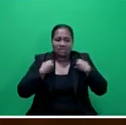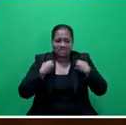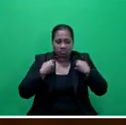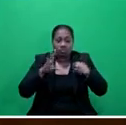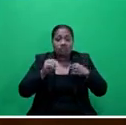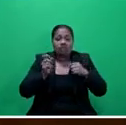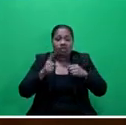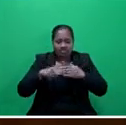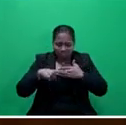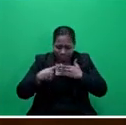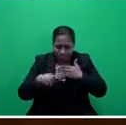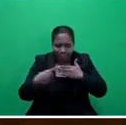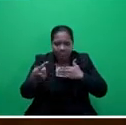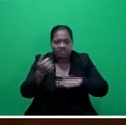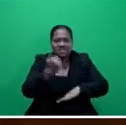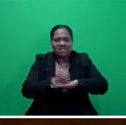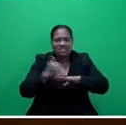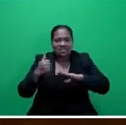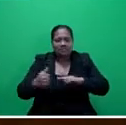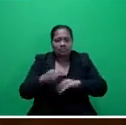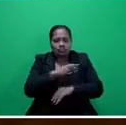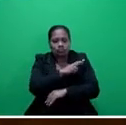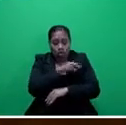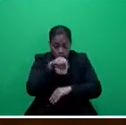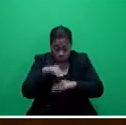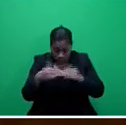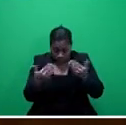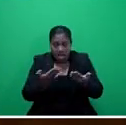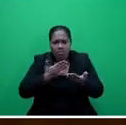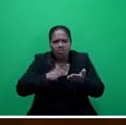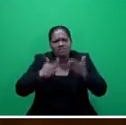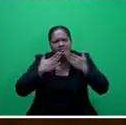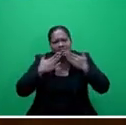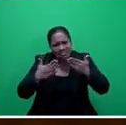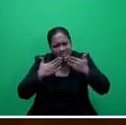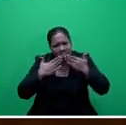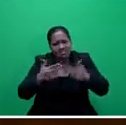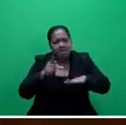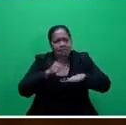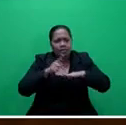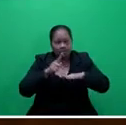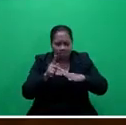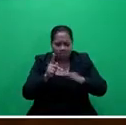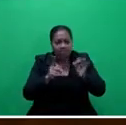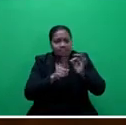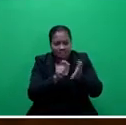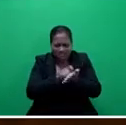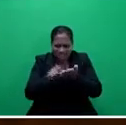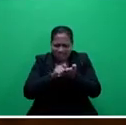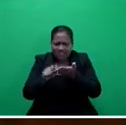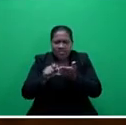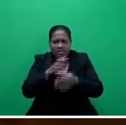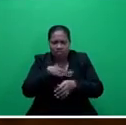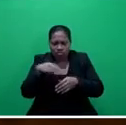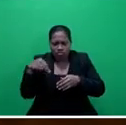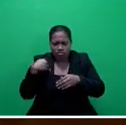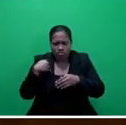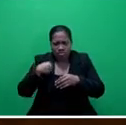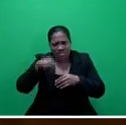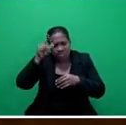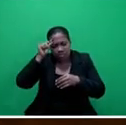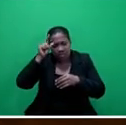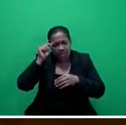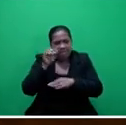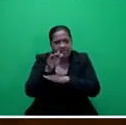Sustainable Development Goals. At this juncture, I also wish to thank the Permanent Secretary of the Ministry of Youth Affairs, Mr. Melati